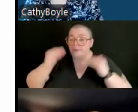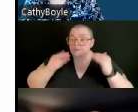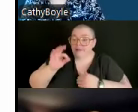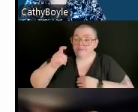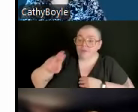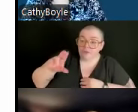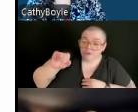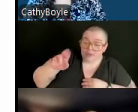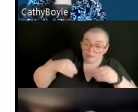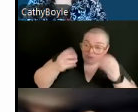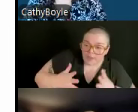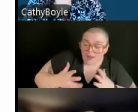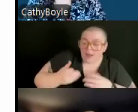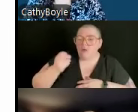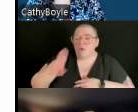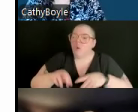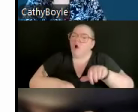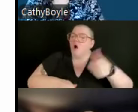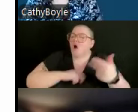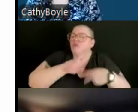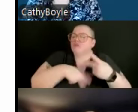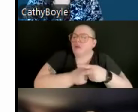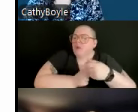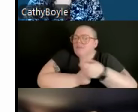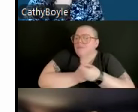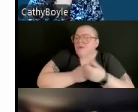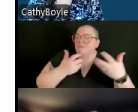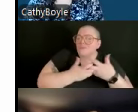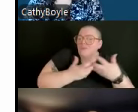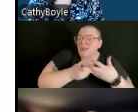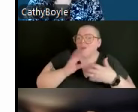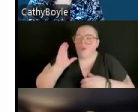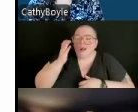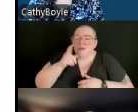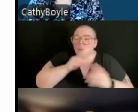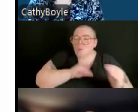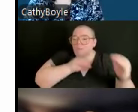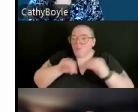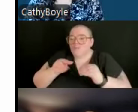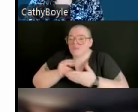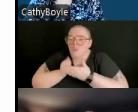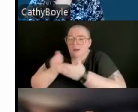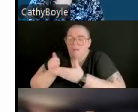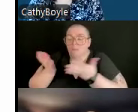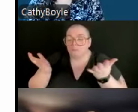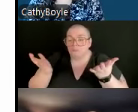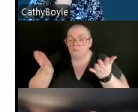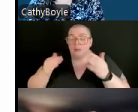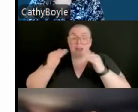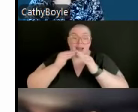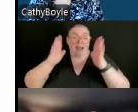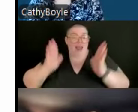unofficial assistant like a roommate or a cousin who only moved in to help out. And in fact, housing authority personnel may be